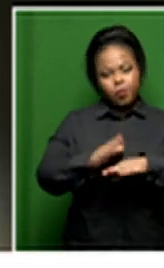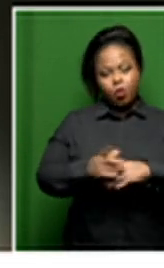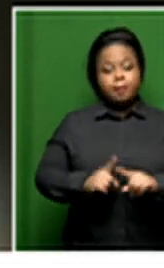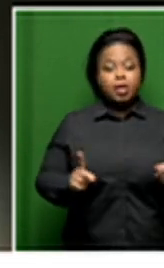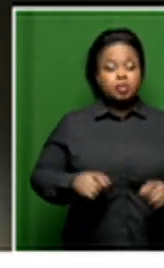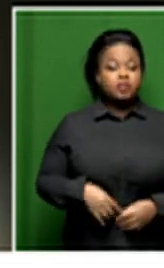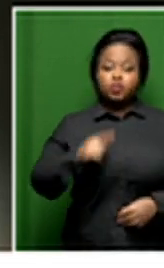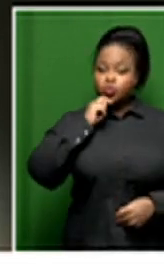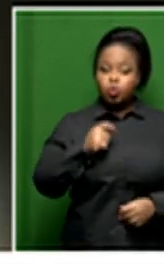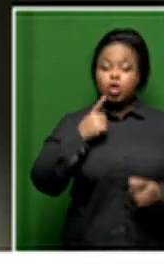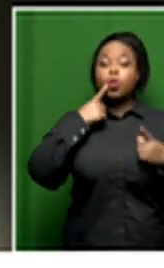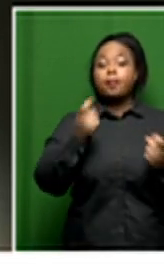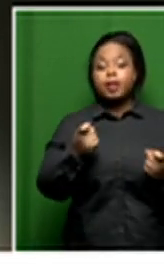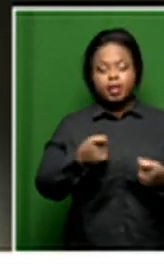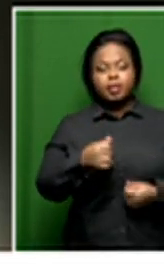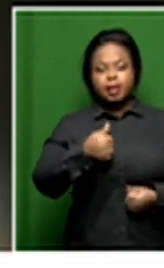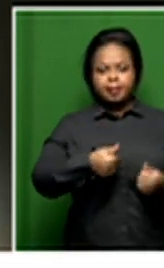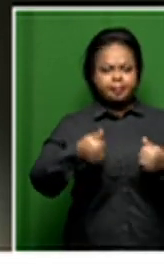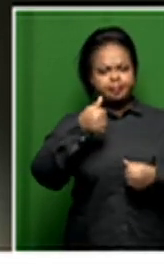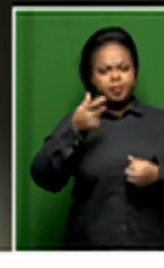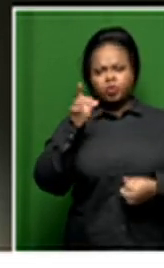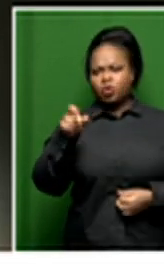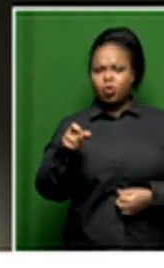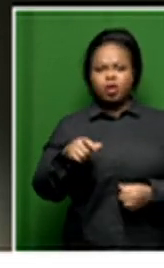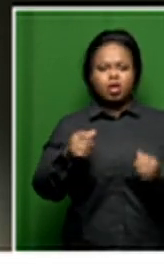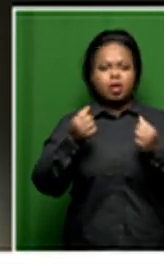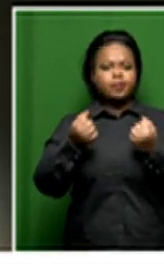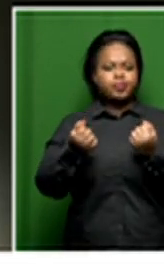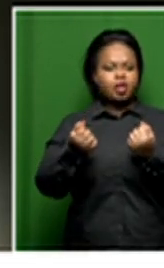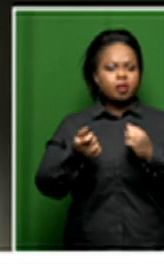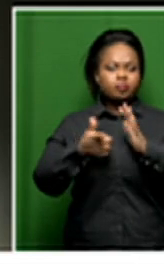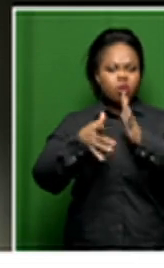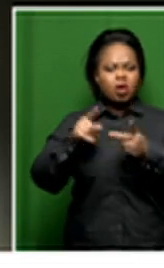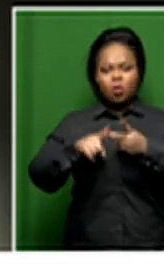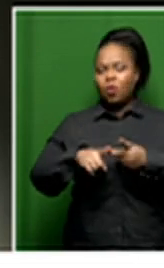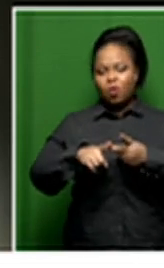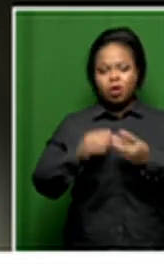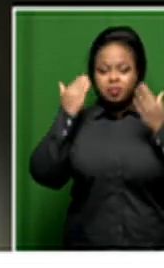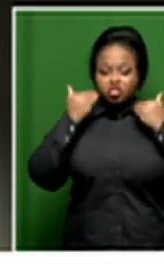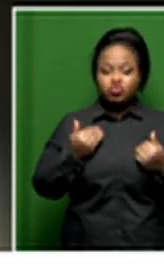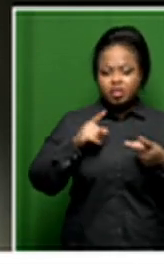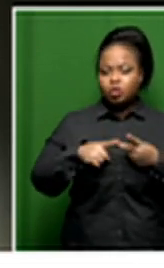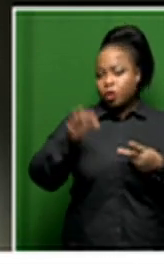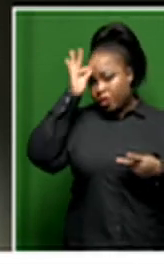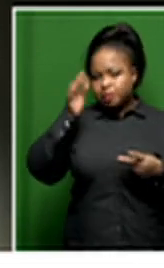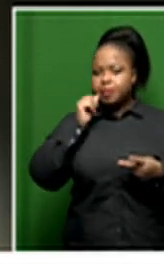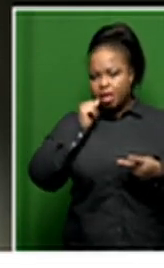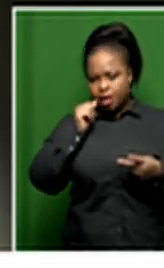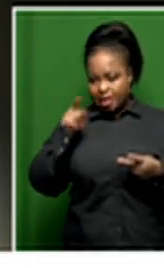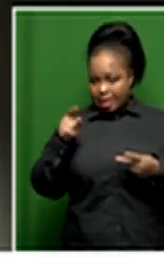if there are complaints about an official or a prosecutor or even a magistrate, those have to be reported